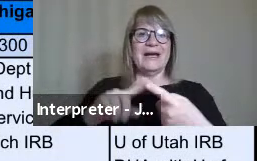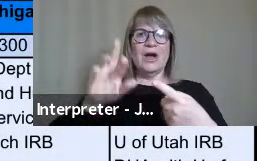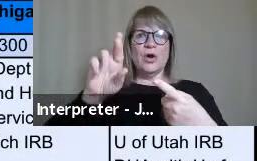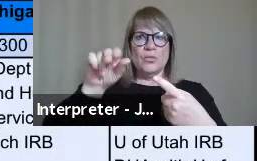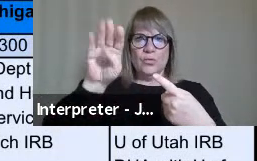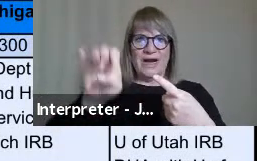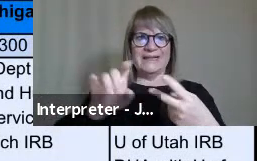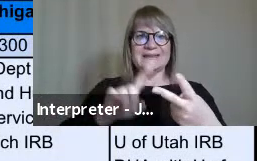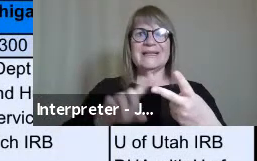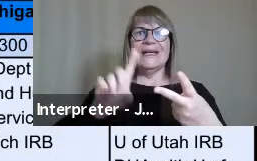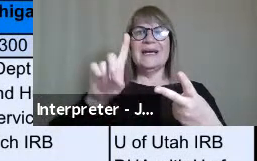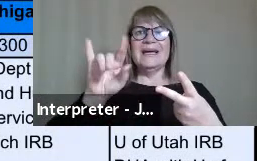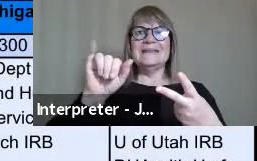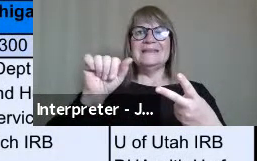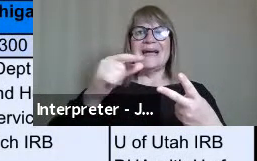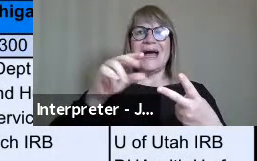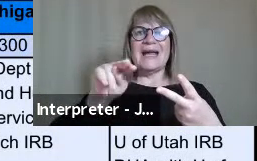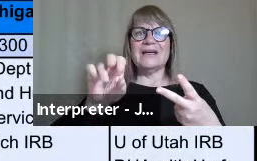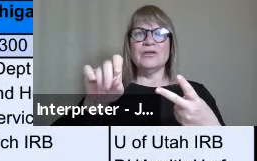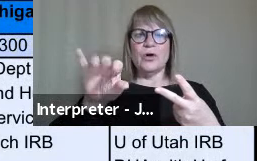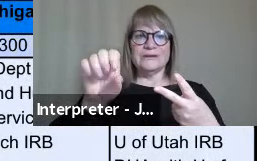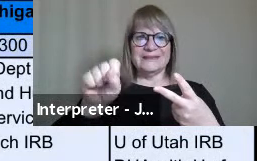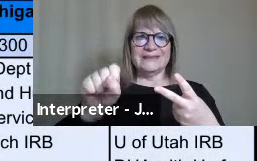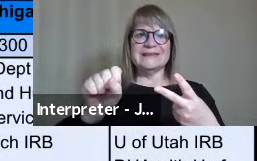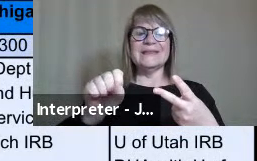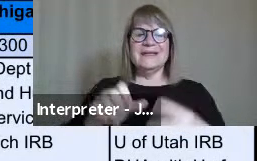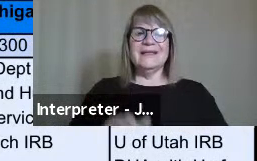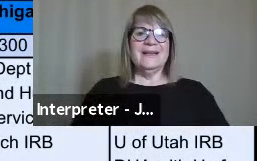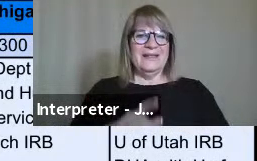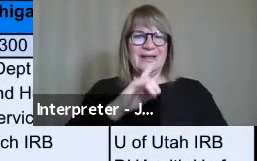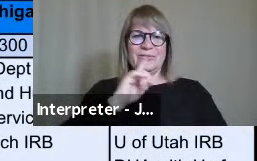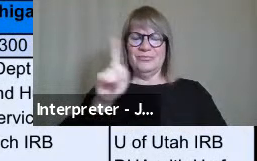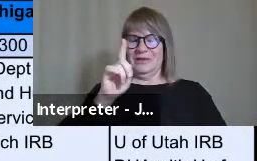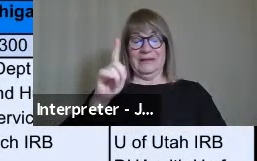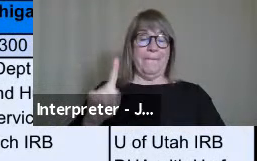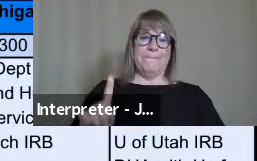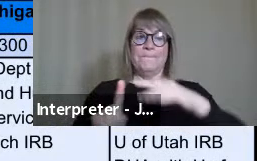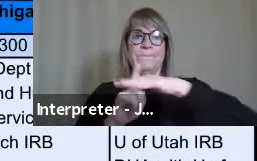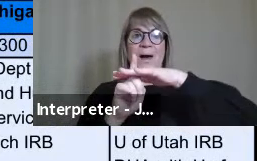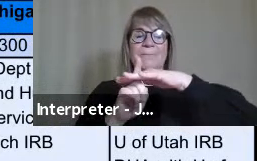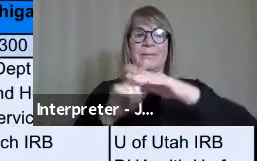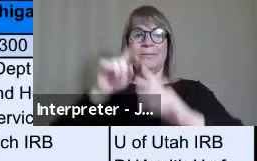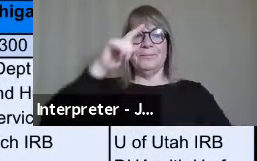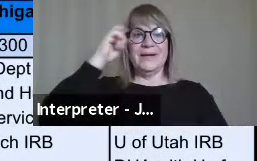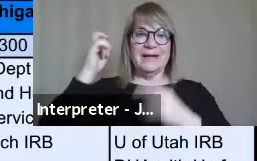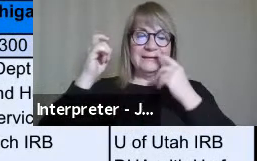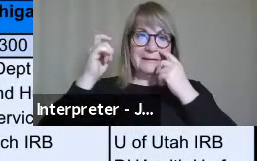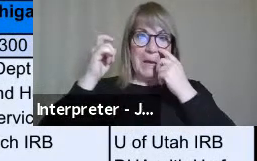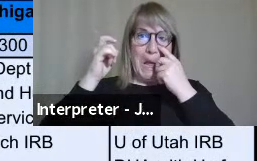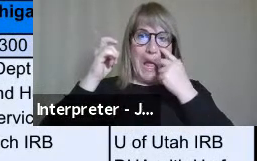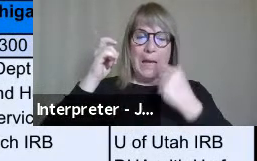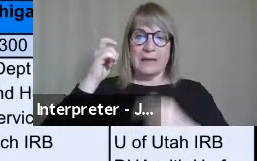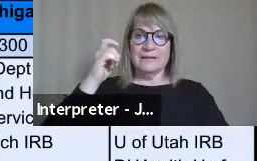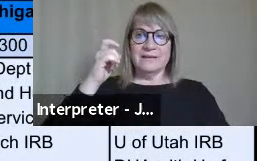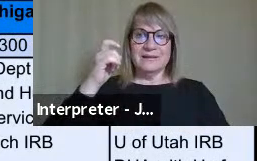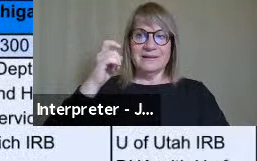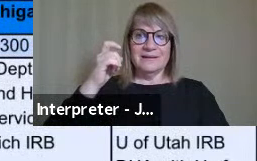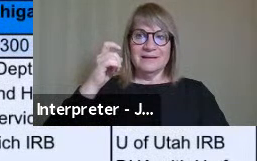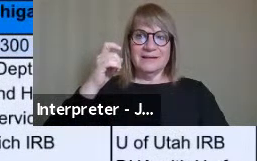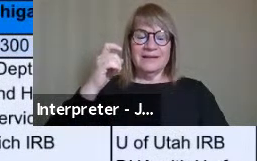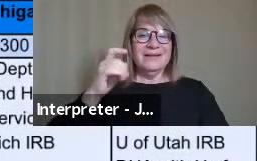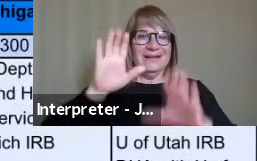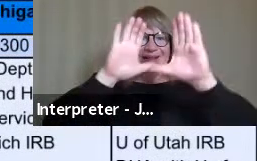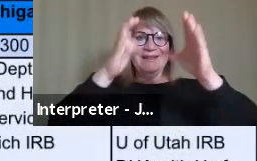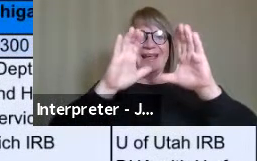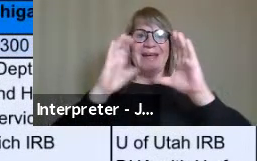things that we inevitably in quantitative research have to make categories um for things that are should not always be classified in